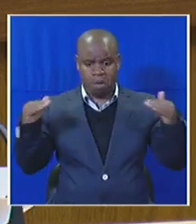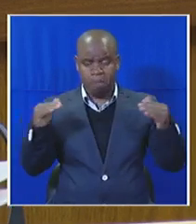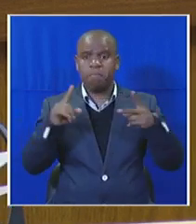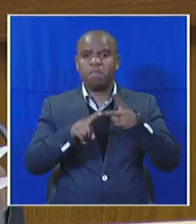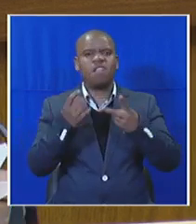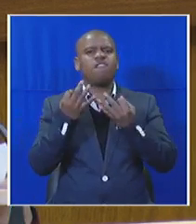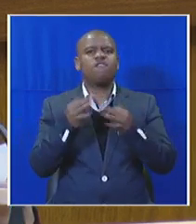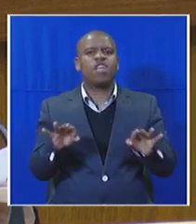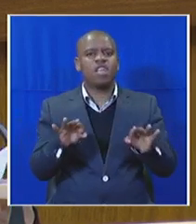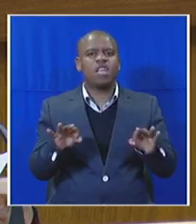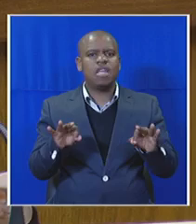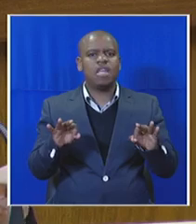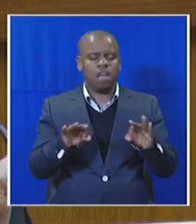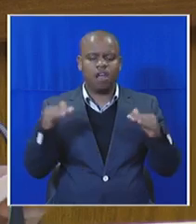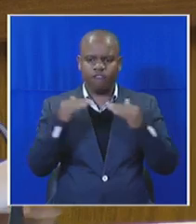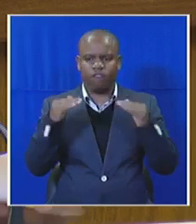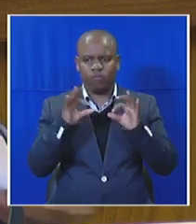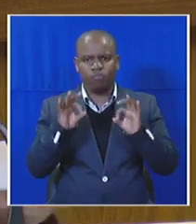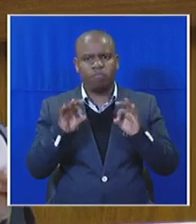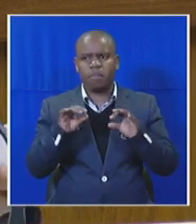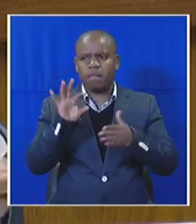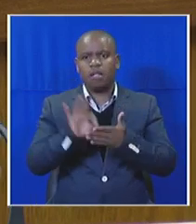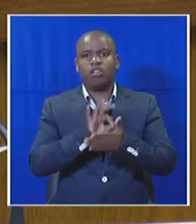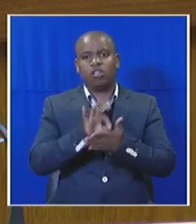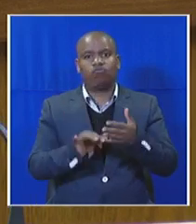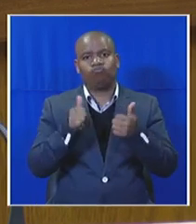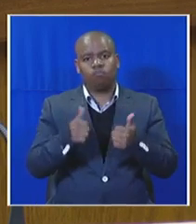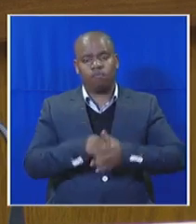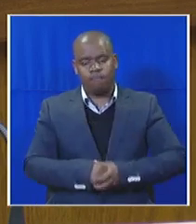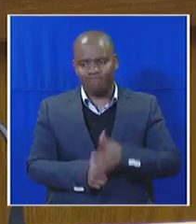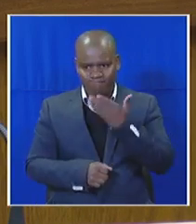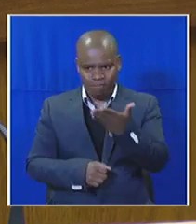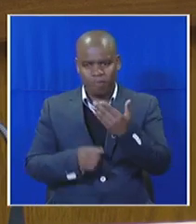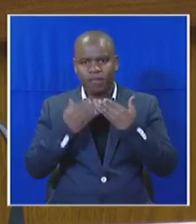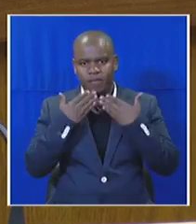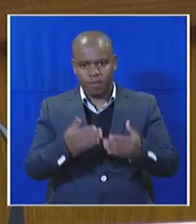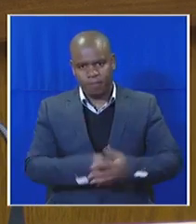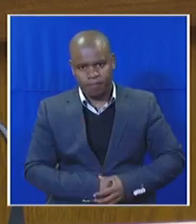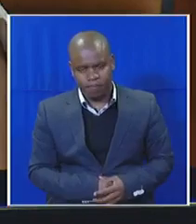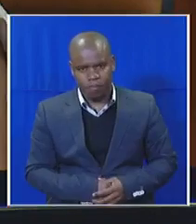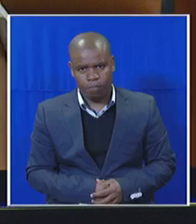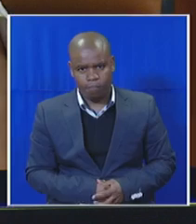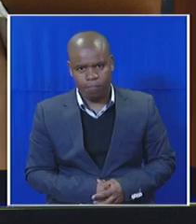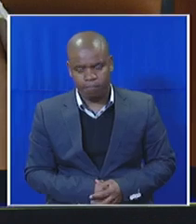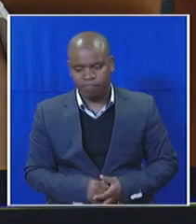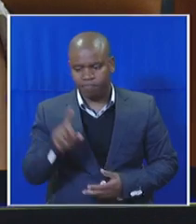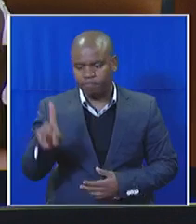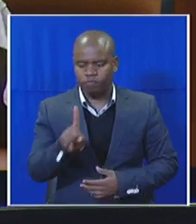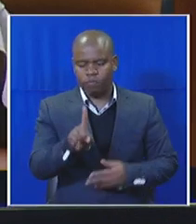free and fair elections. Thank you, Madam Speaker. The Honorable